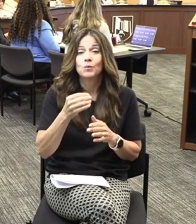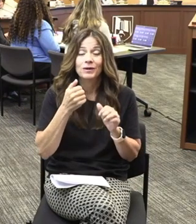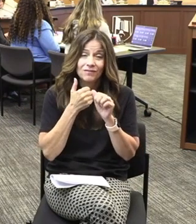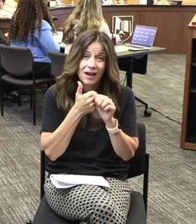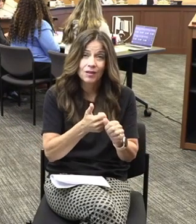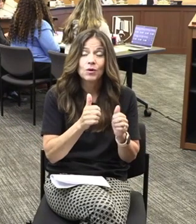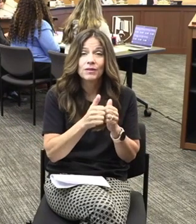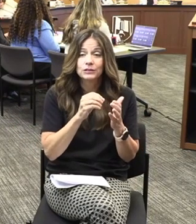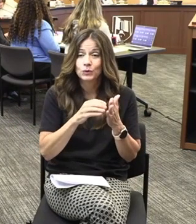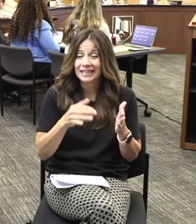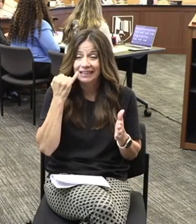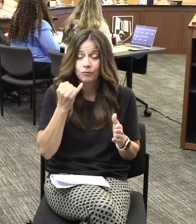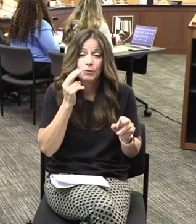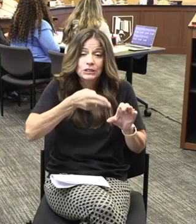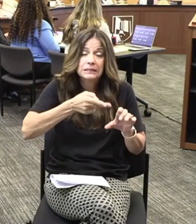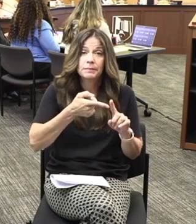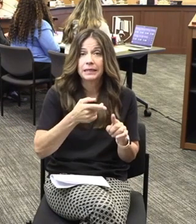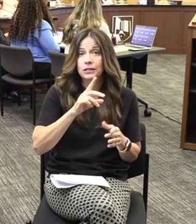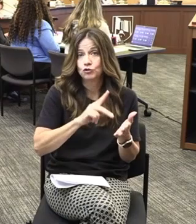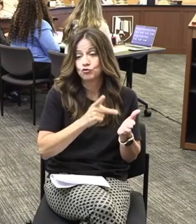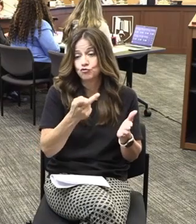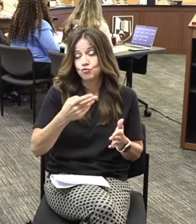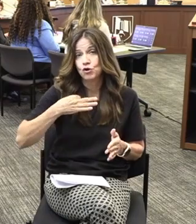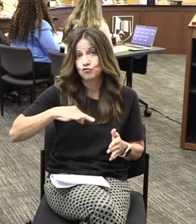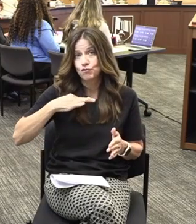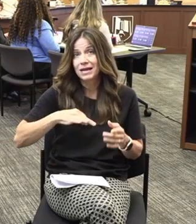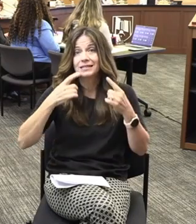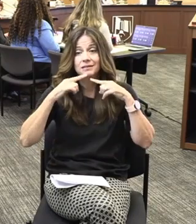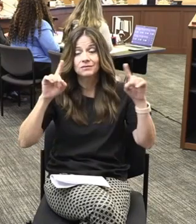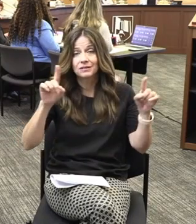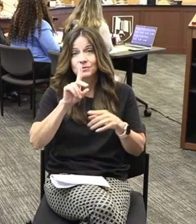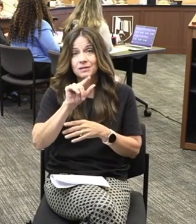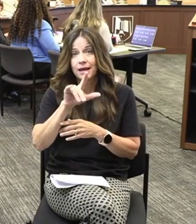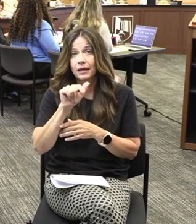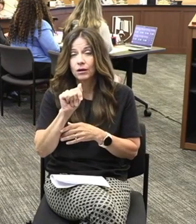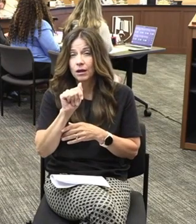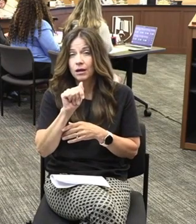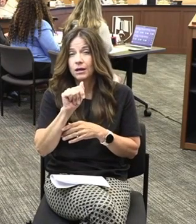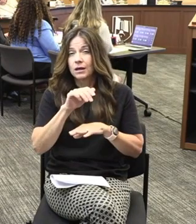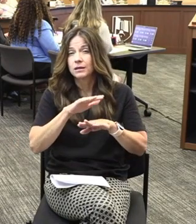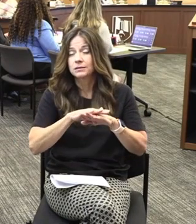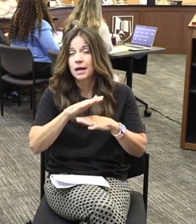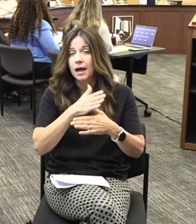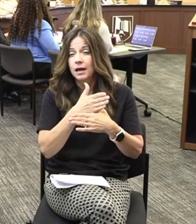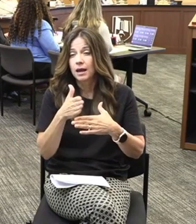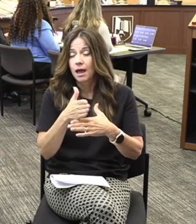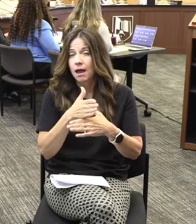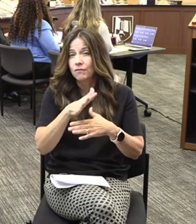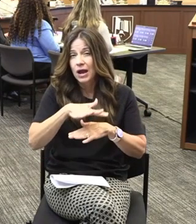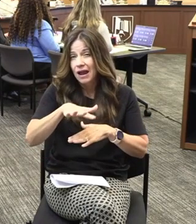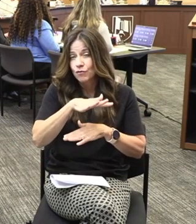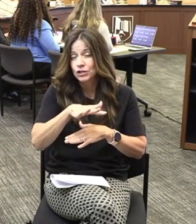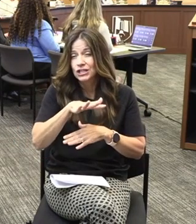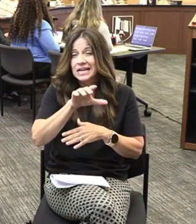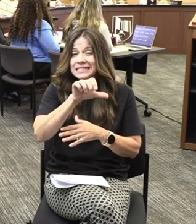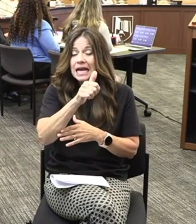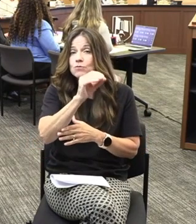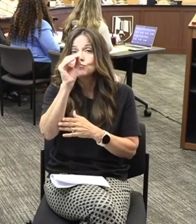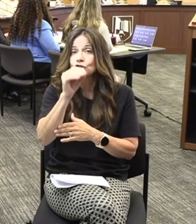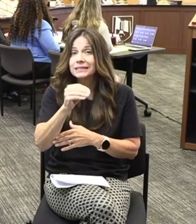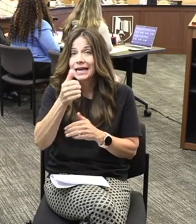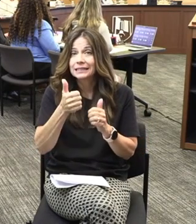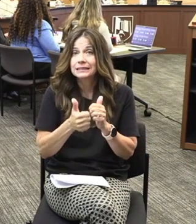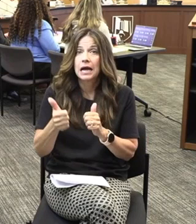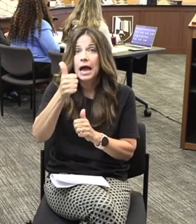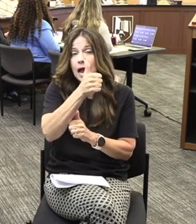participates in dual credit, the success-related data is, on average, about 10% higher than a student